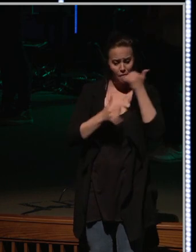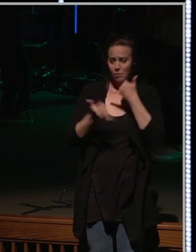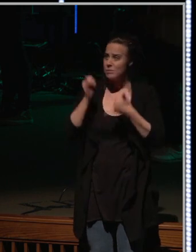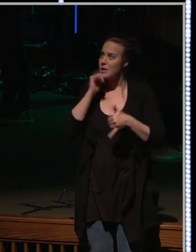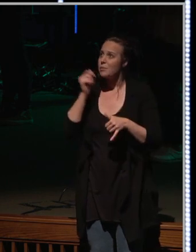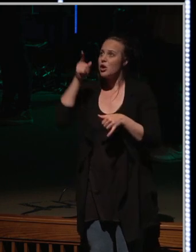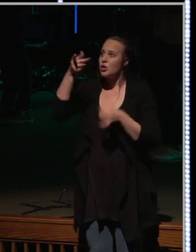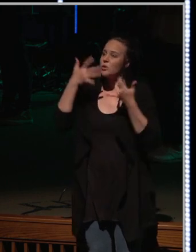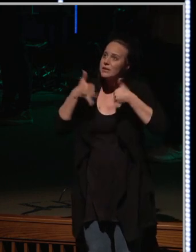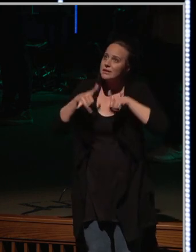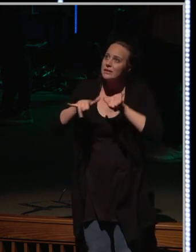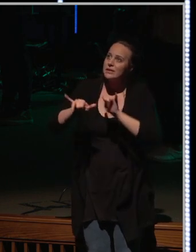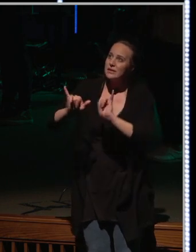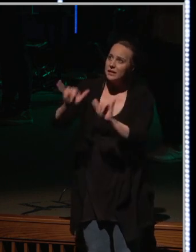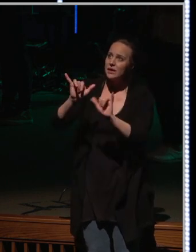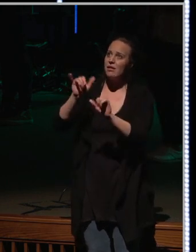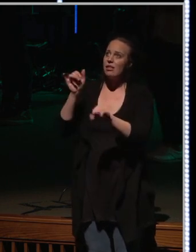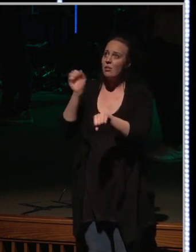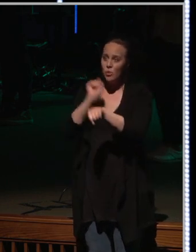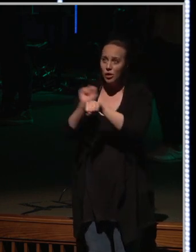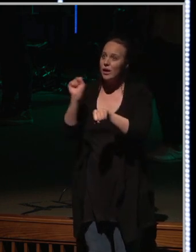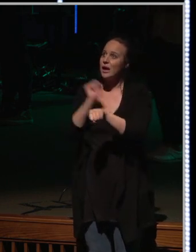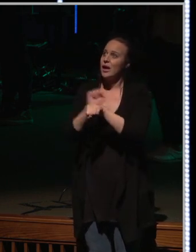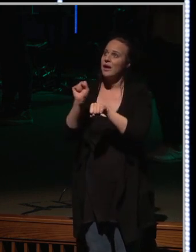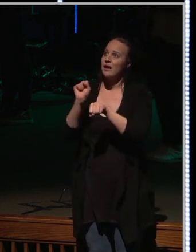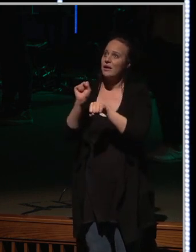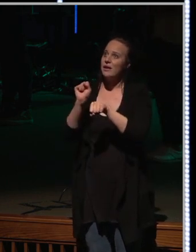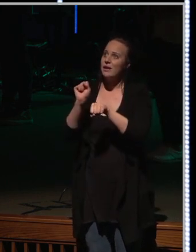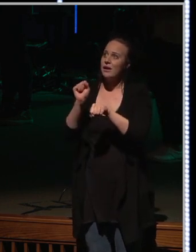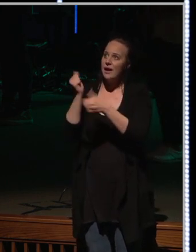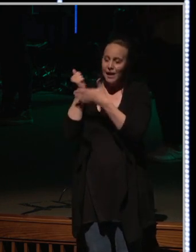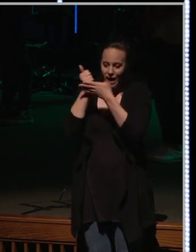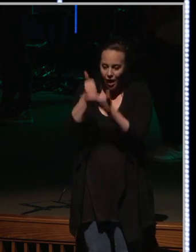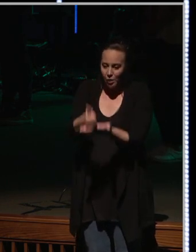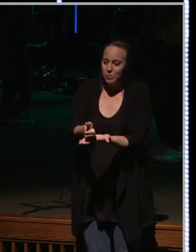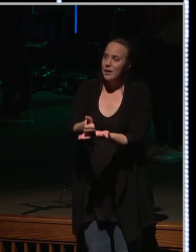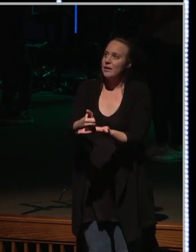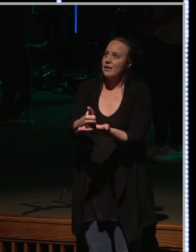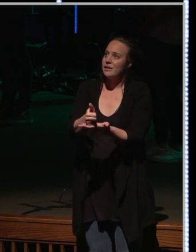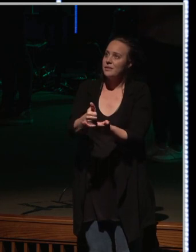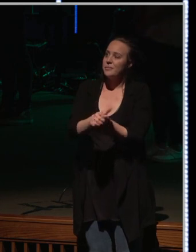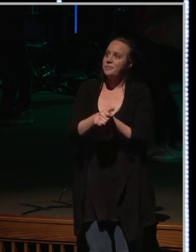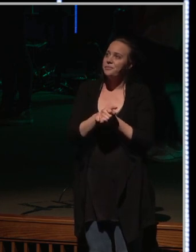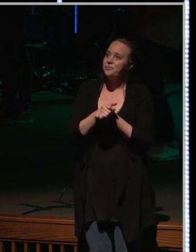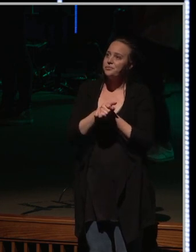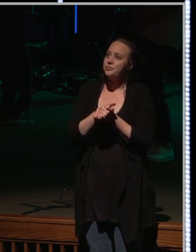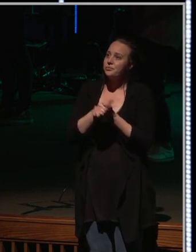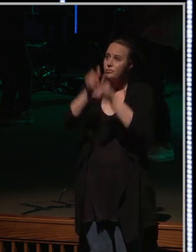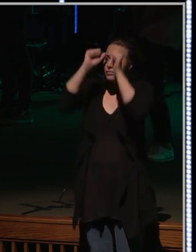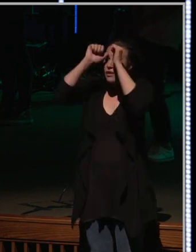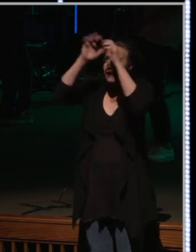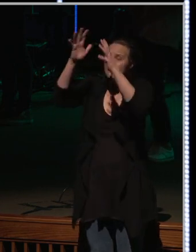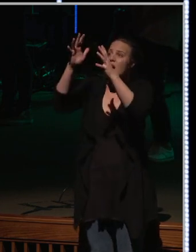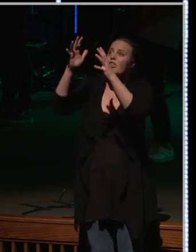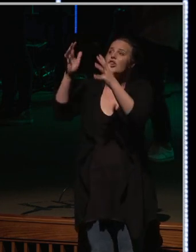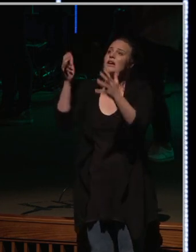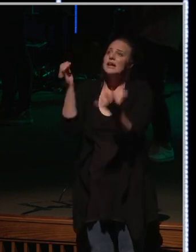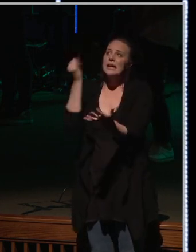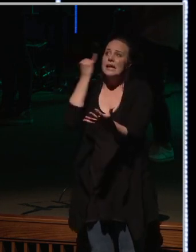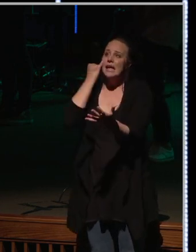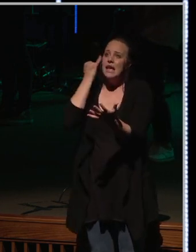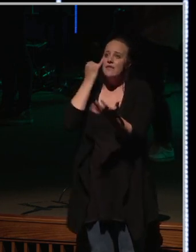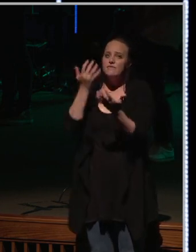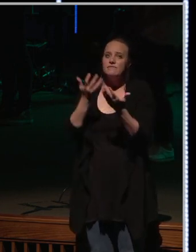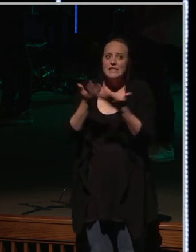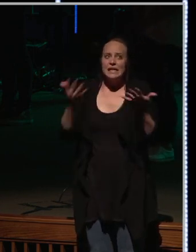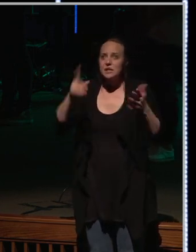that you are still on the job working on their behalf. And Father, if there are some things that come to mind that we